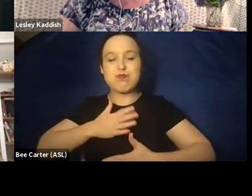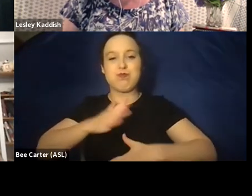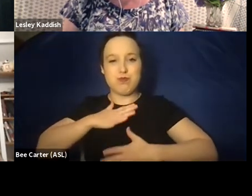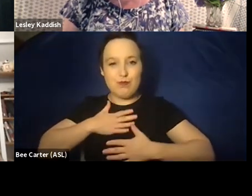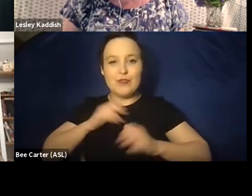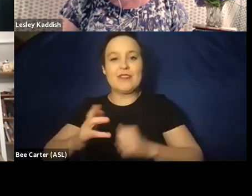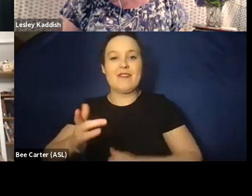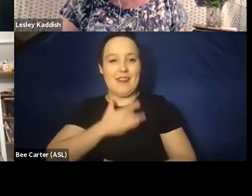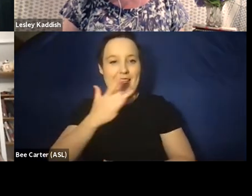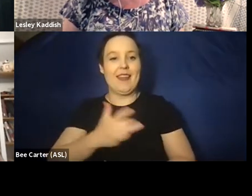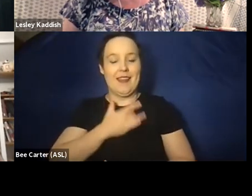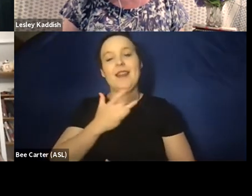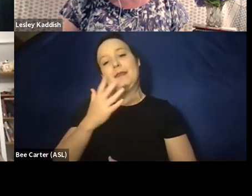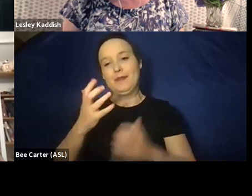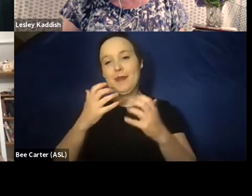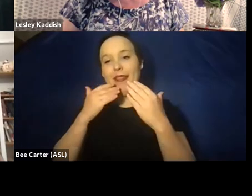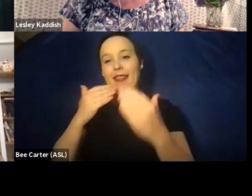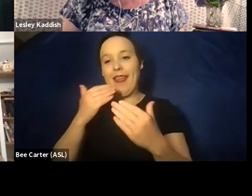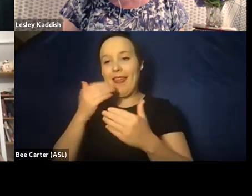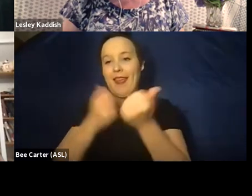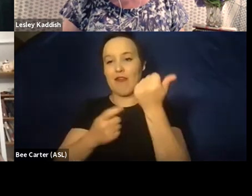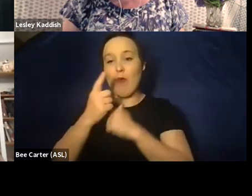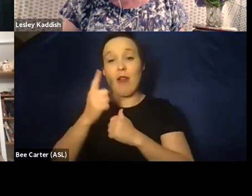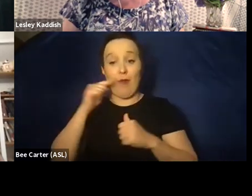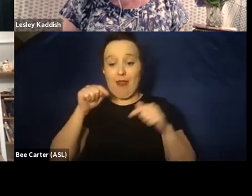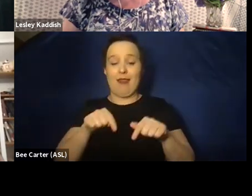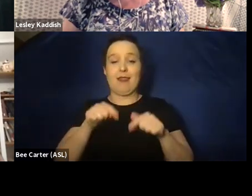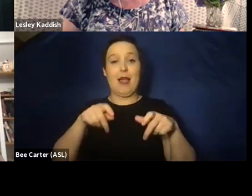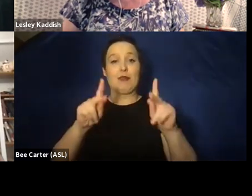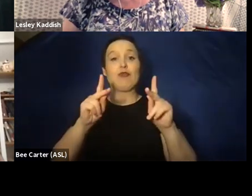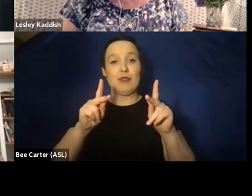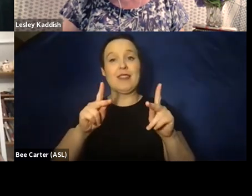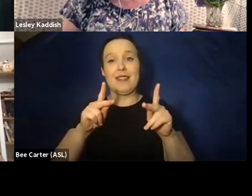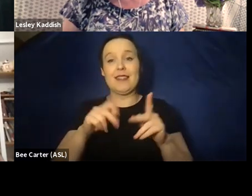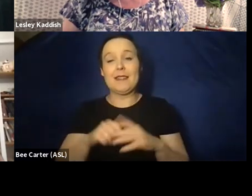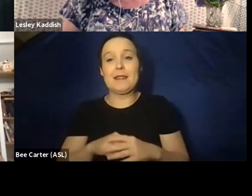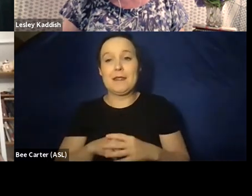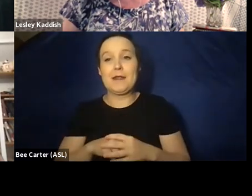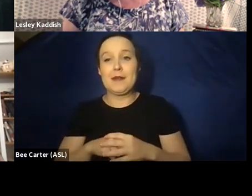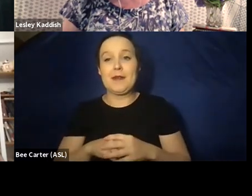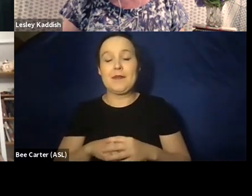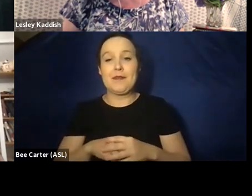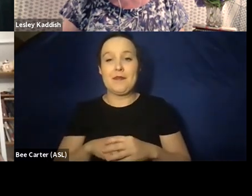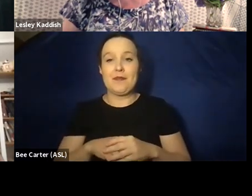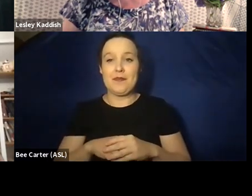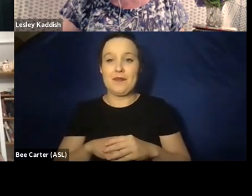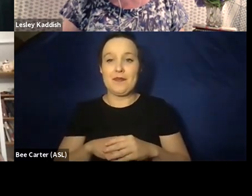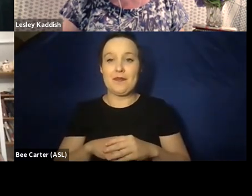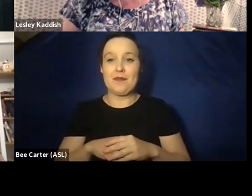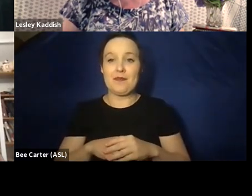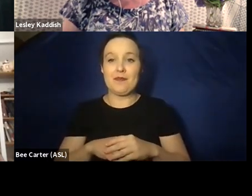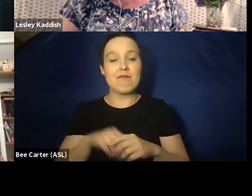music. And so I want to thank everyone for this opportunity. And this was